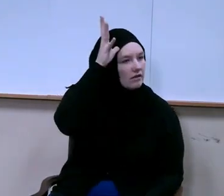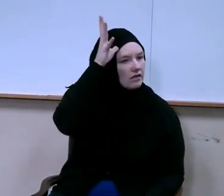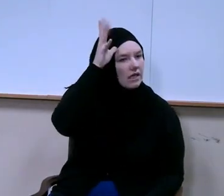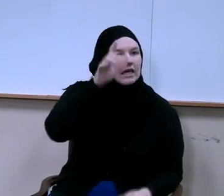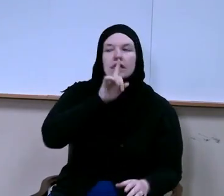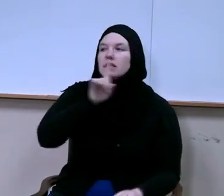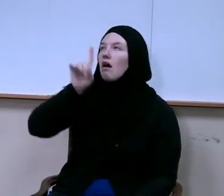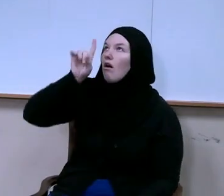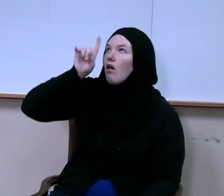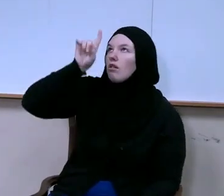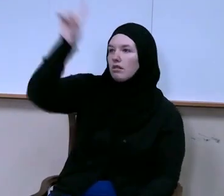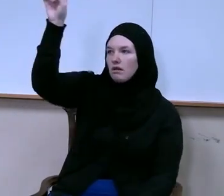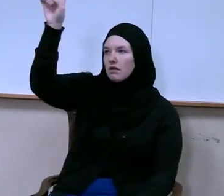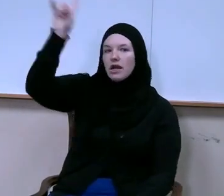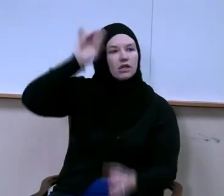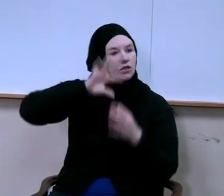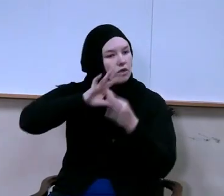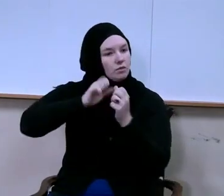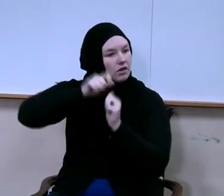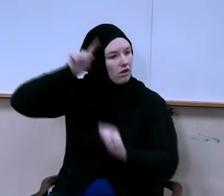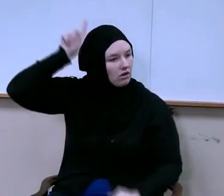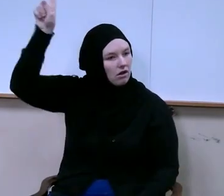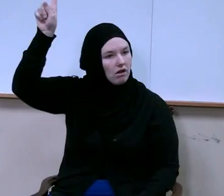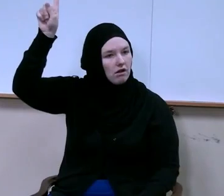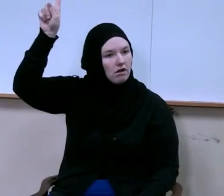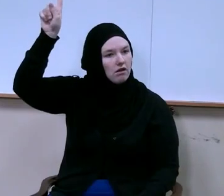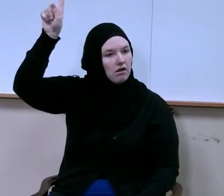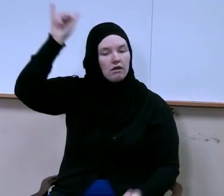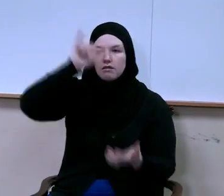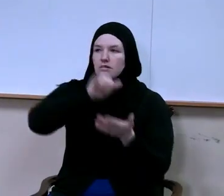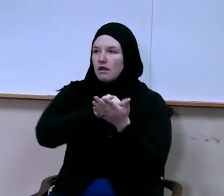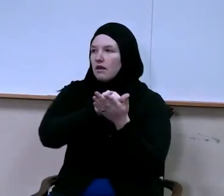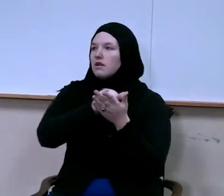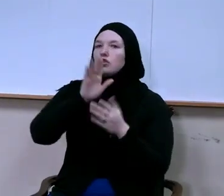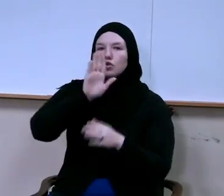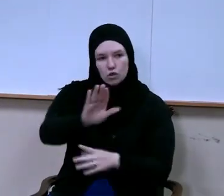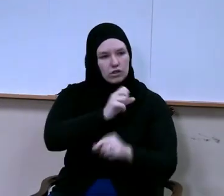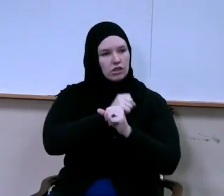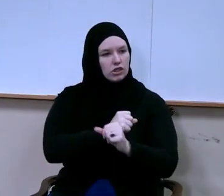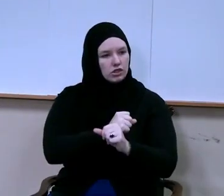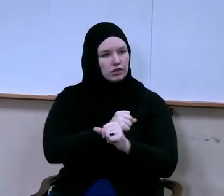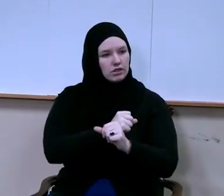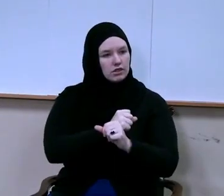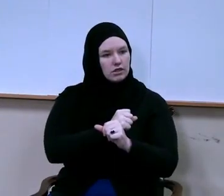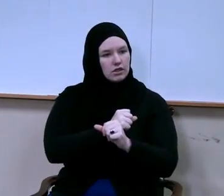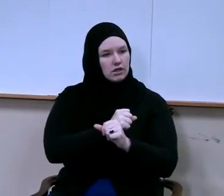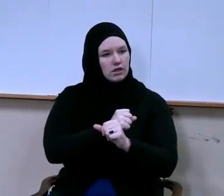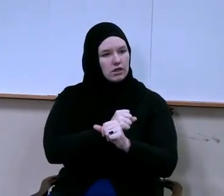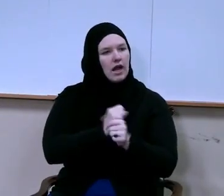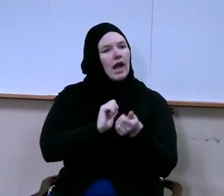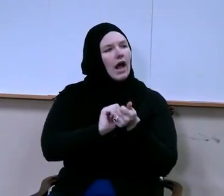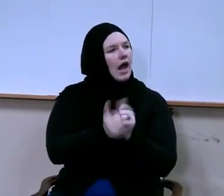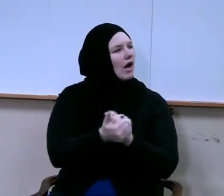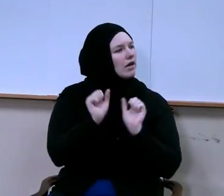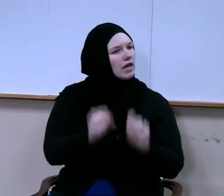parent. It is Allah and your relationship with Him that is your ultimate source of security. How come